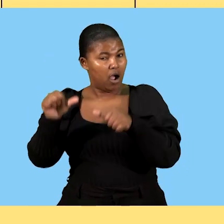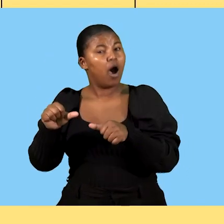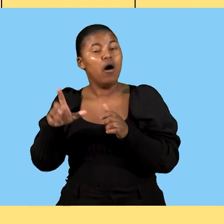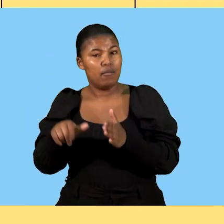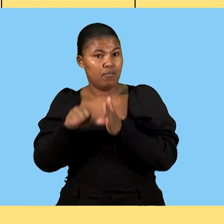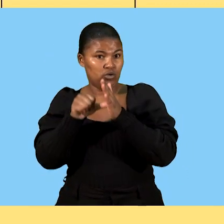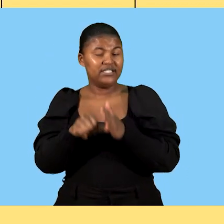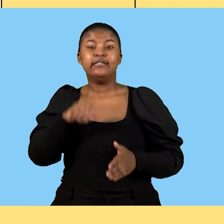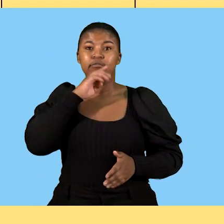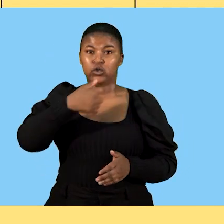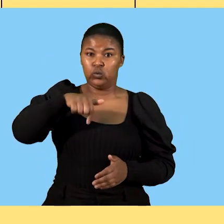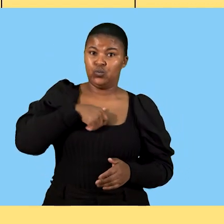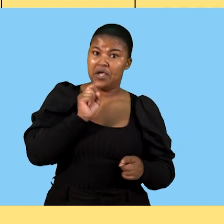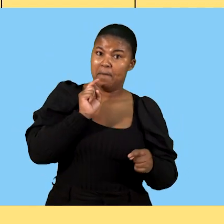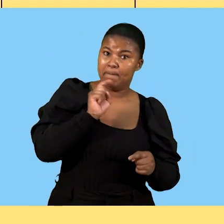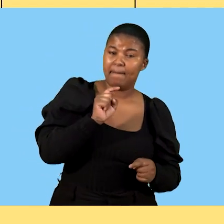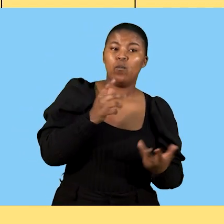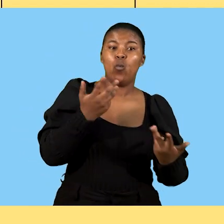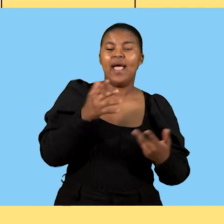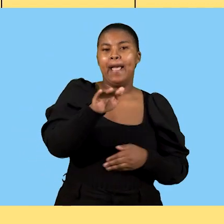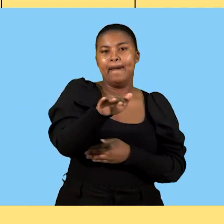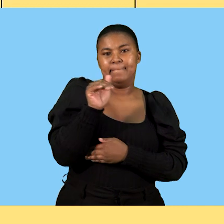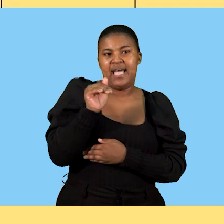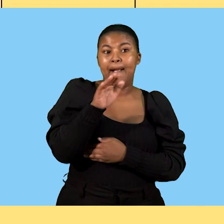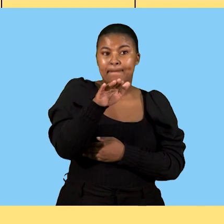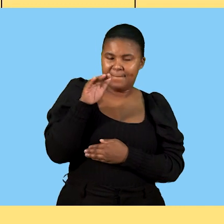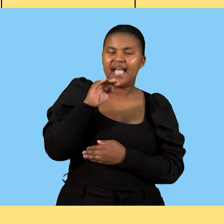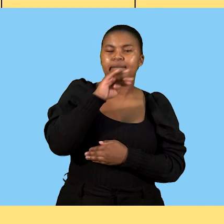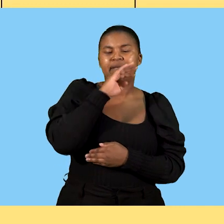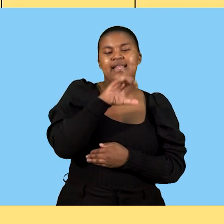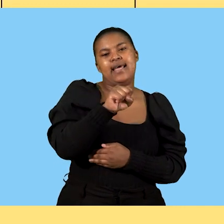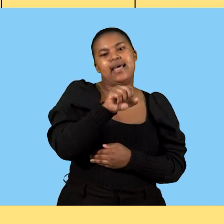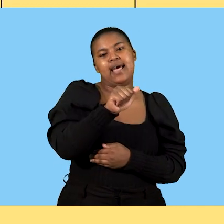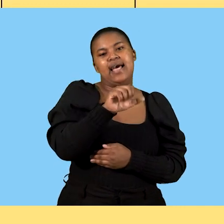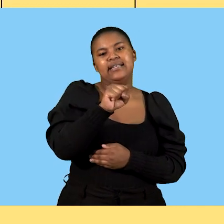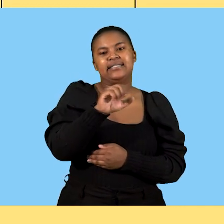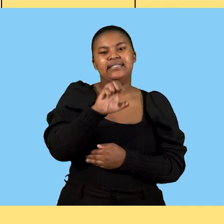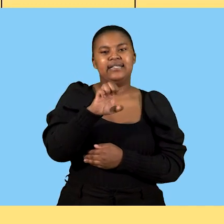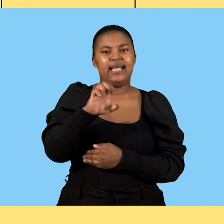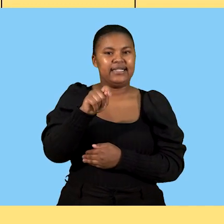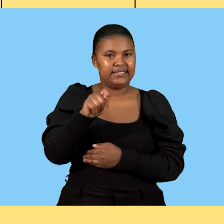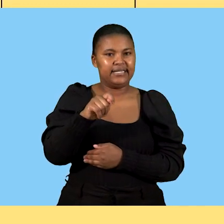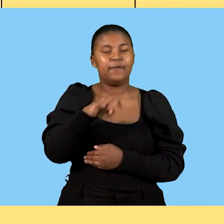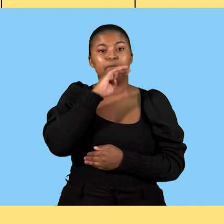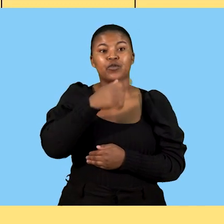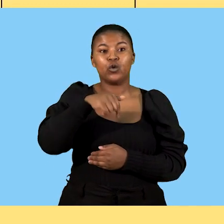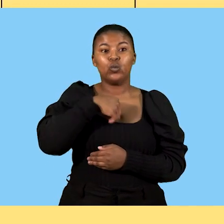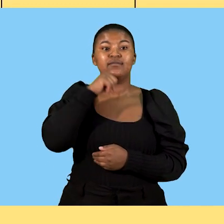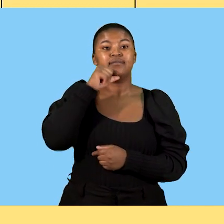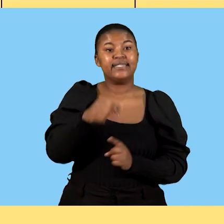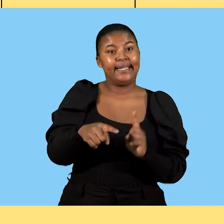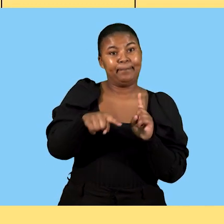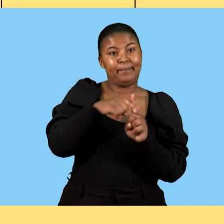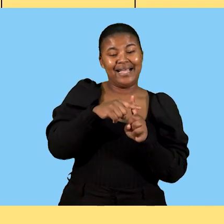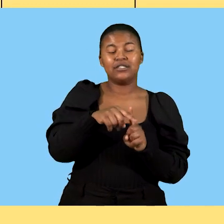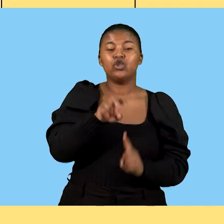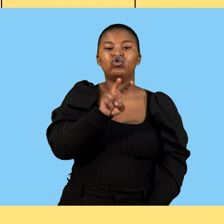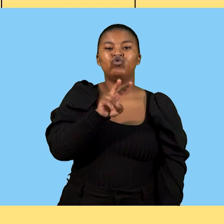to our bank. We're considering that our bank is favorable. So we're coming to our bank and we're going to say